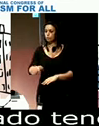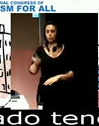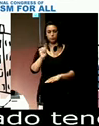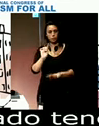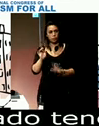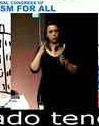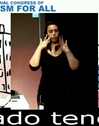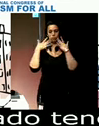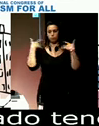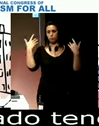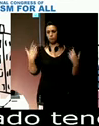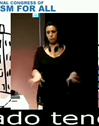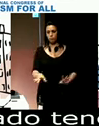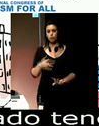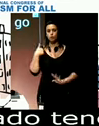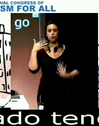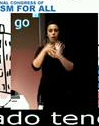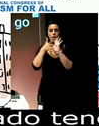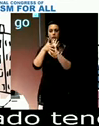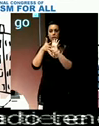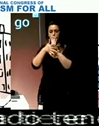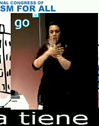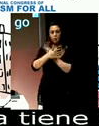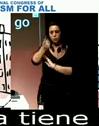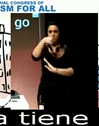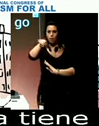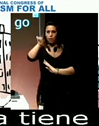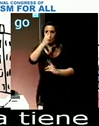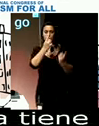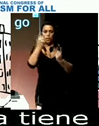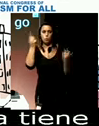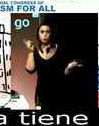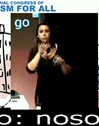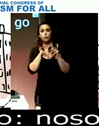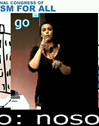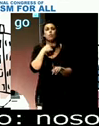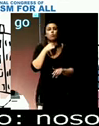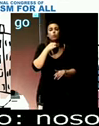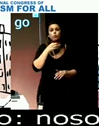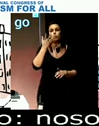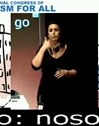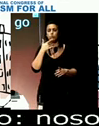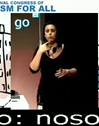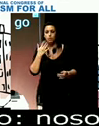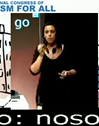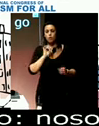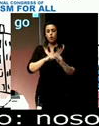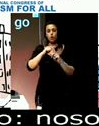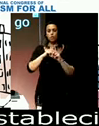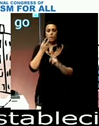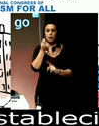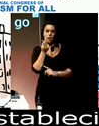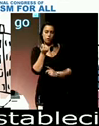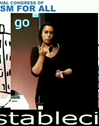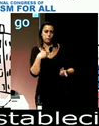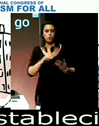or not. We just describe the establishments so that everyone,